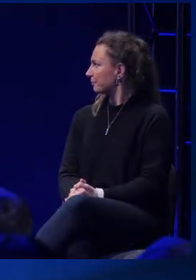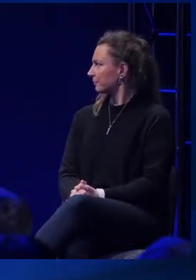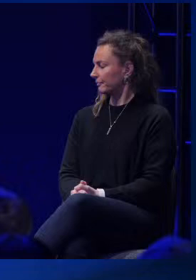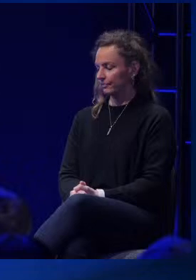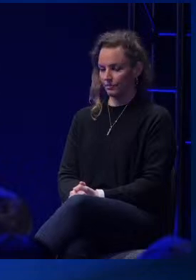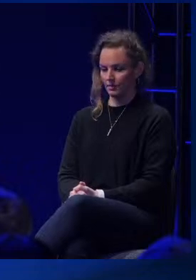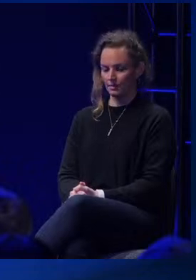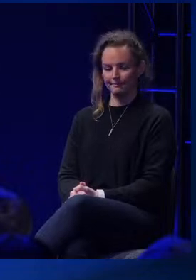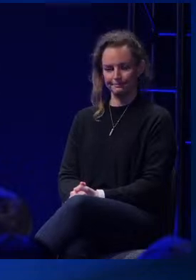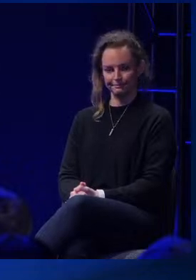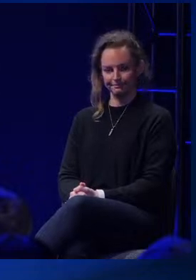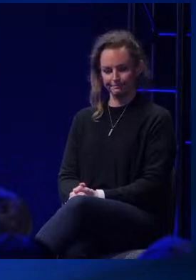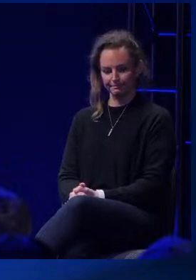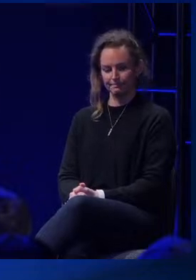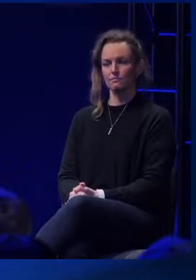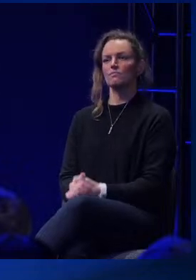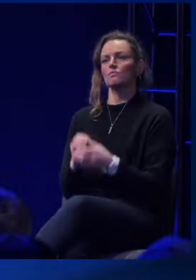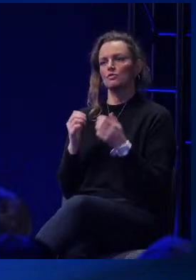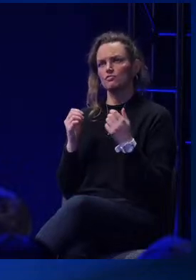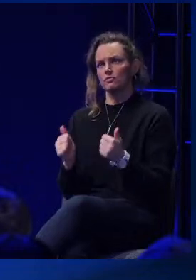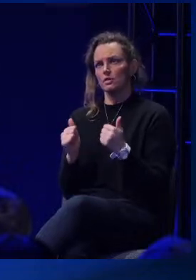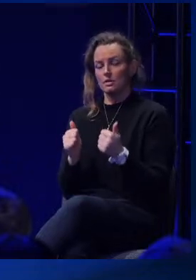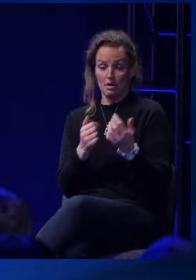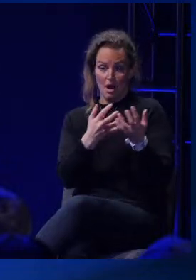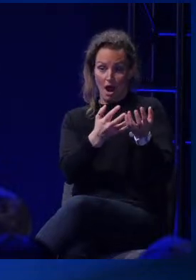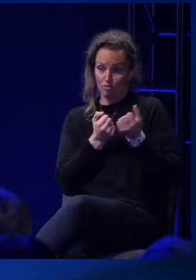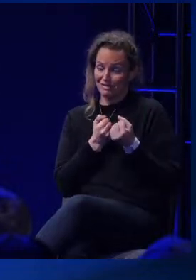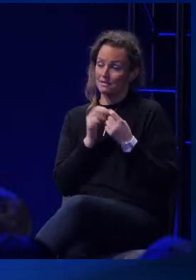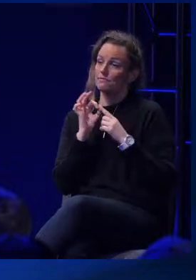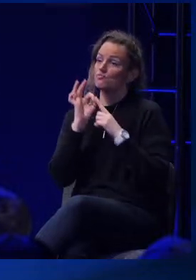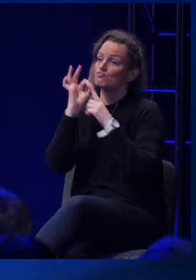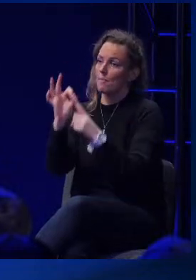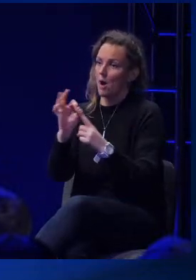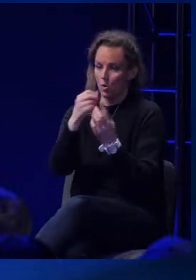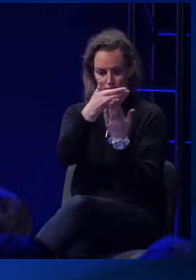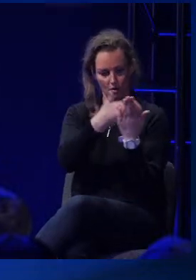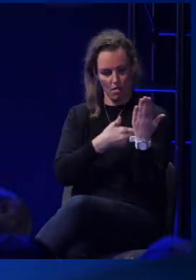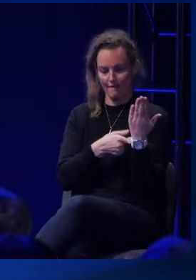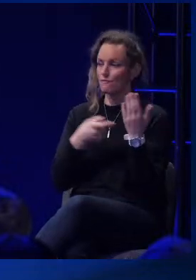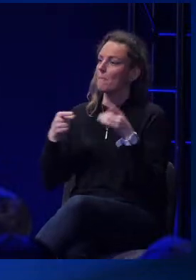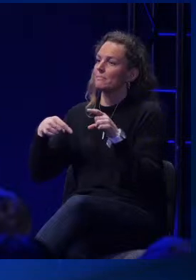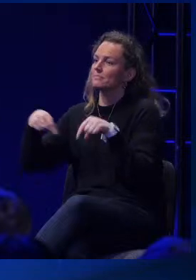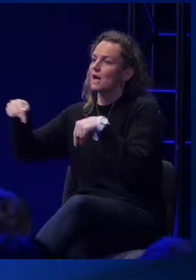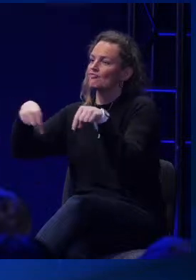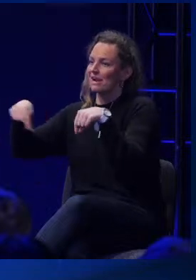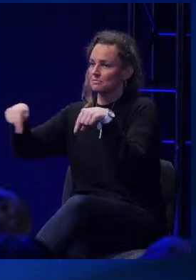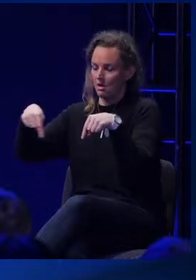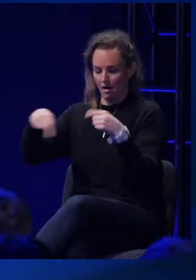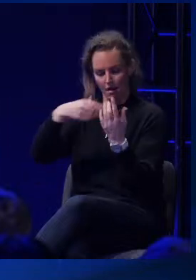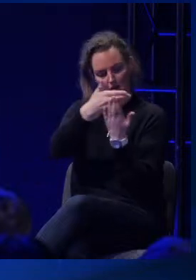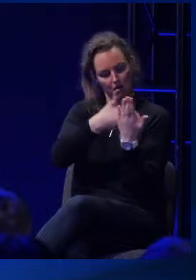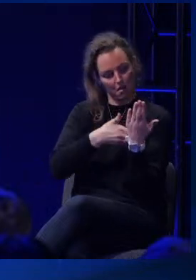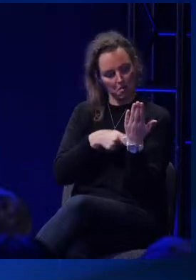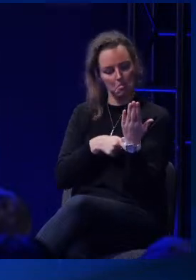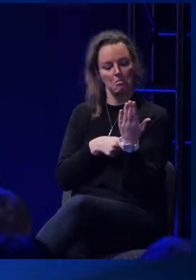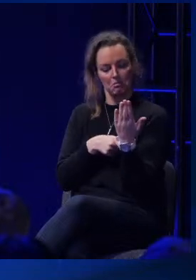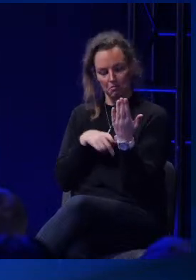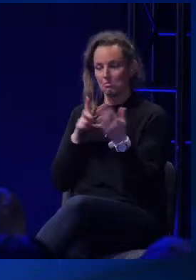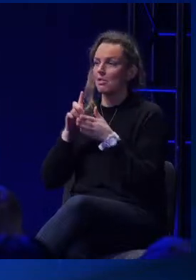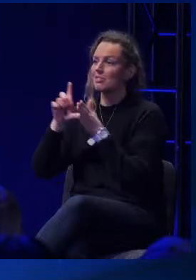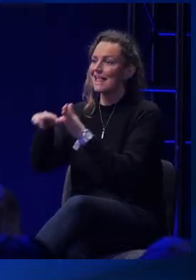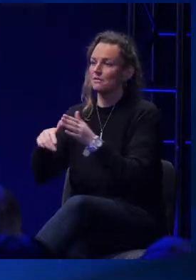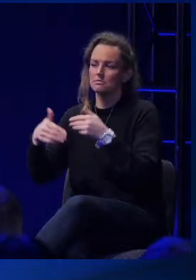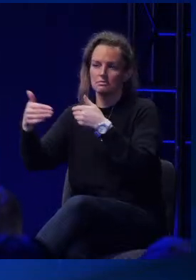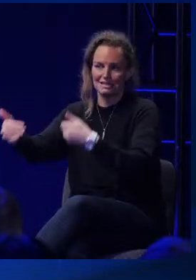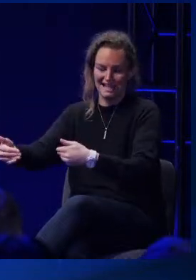I received a proposal from Mauro Del Pera, the director, on quite a late stage,